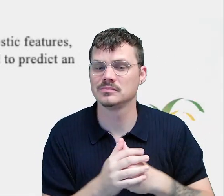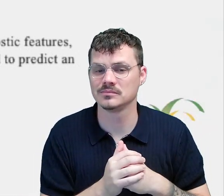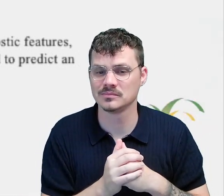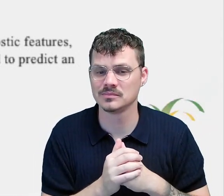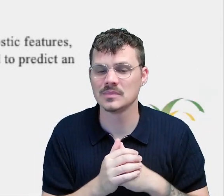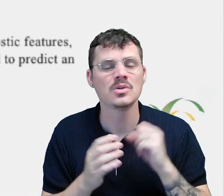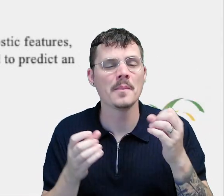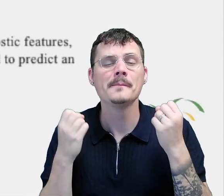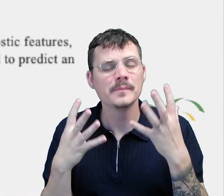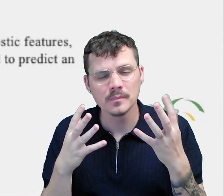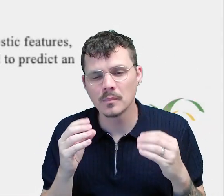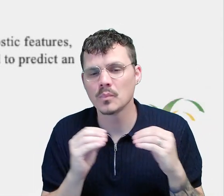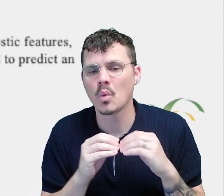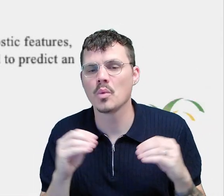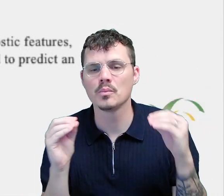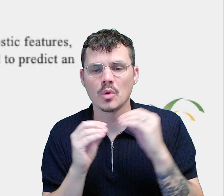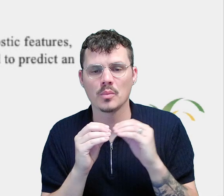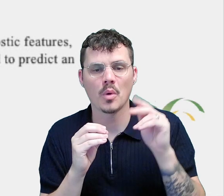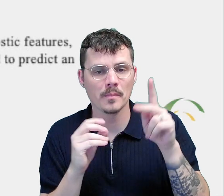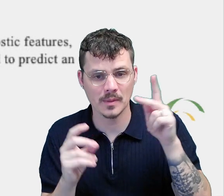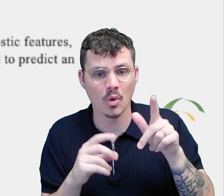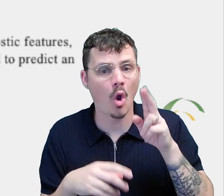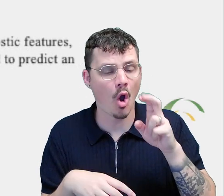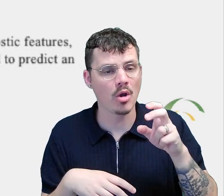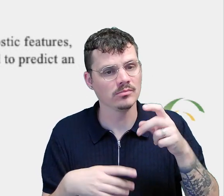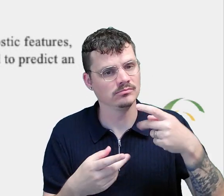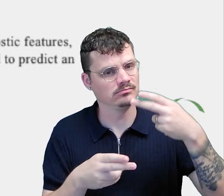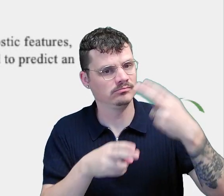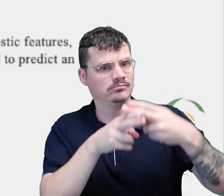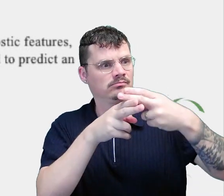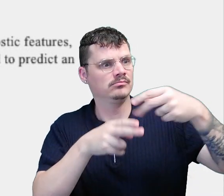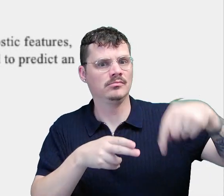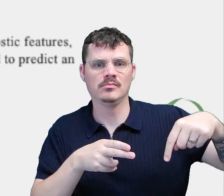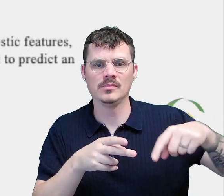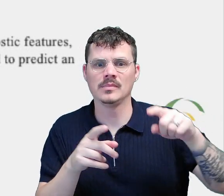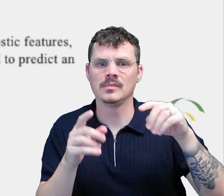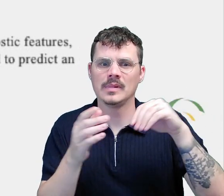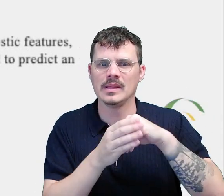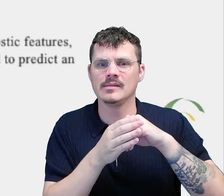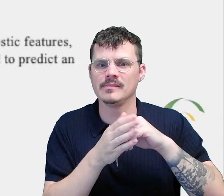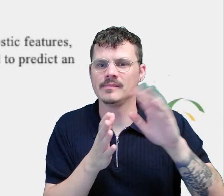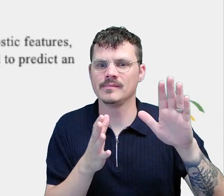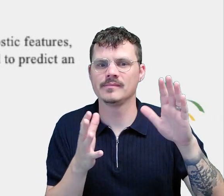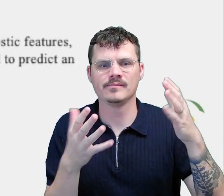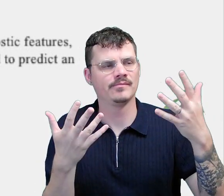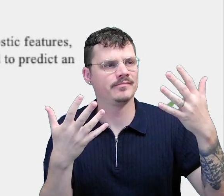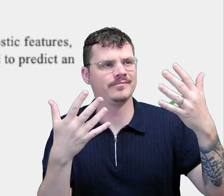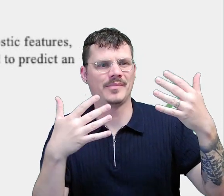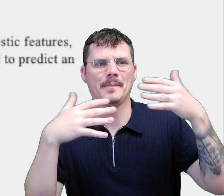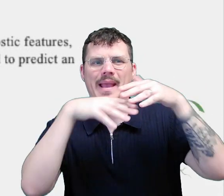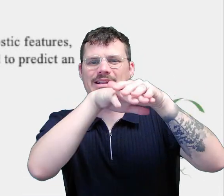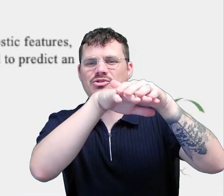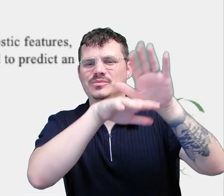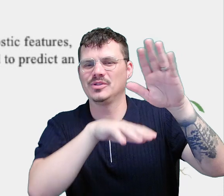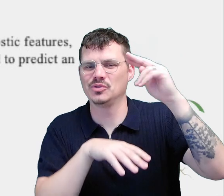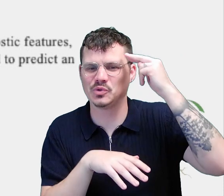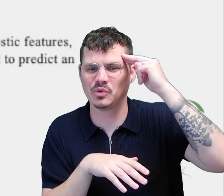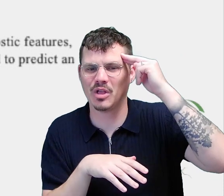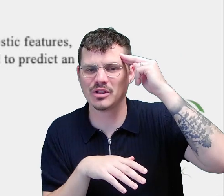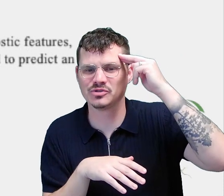more people are proclaiming this in the more mainstream